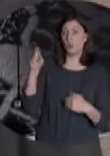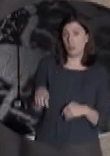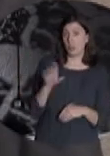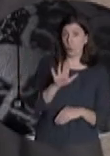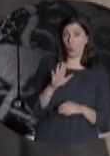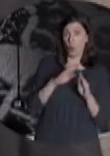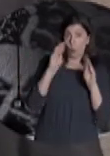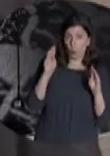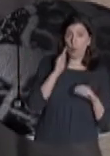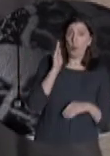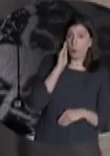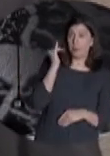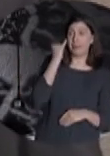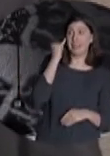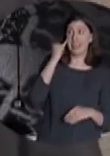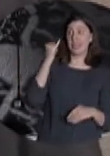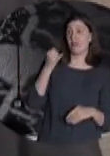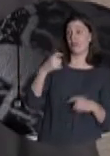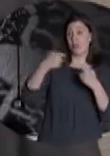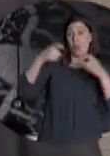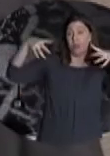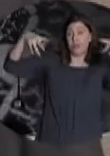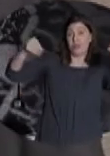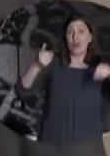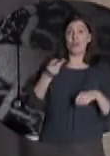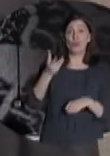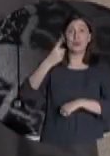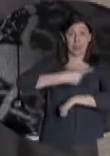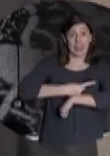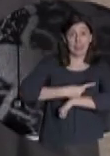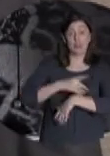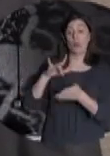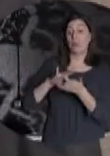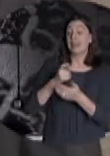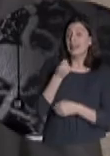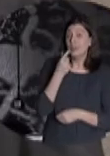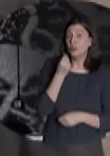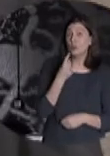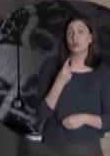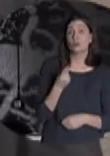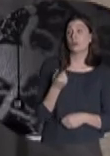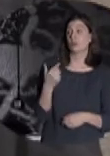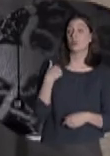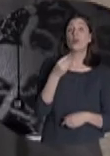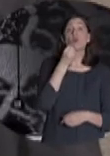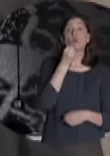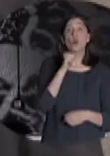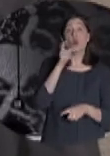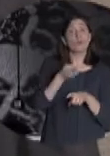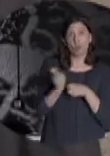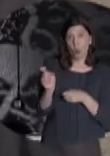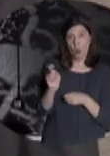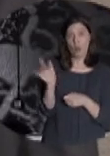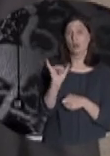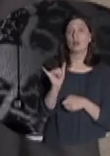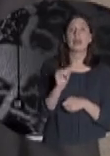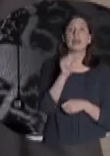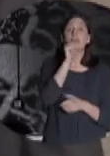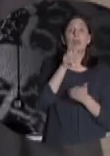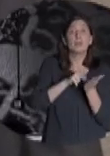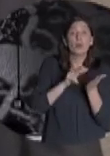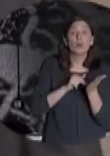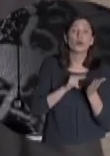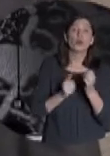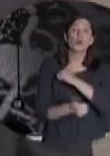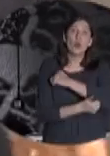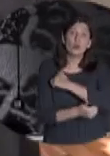home if you were without power for a couple of days at a time. Medications, non-perishable food items, things like peanut butter and crackers and